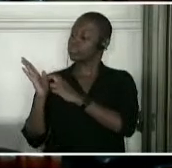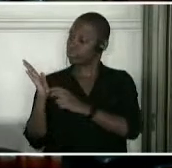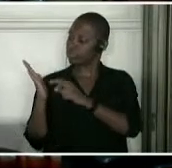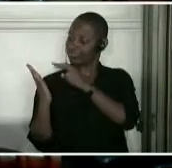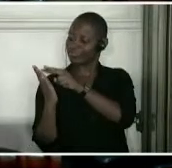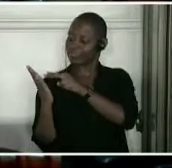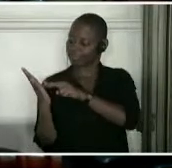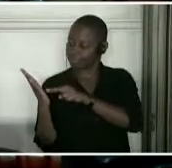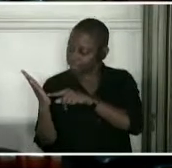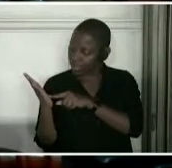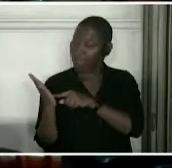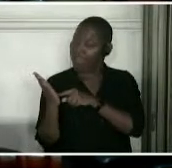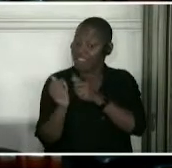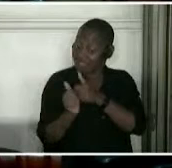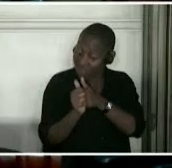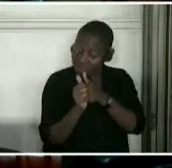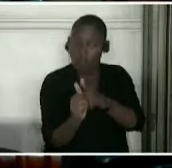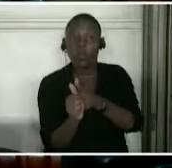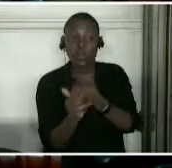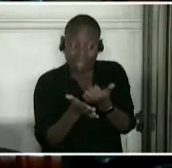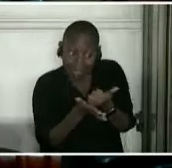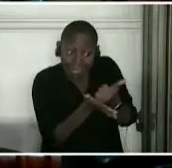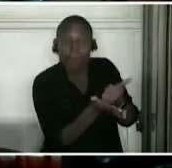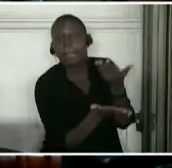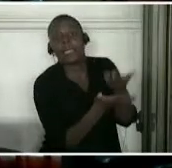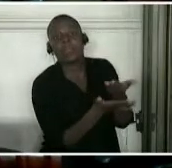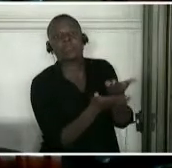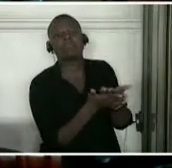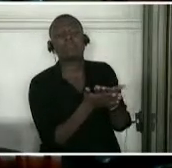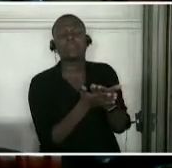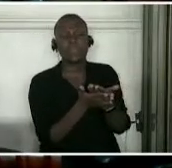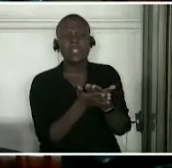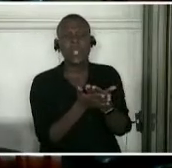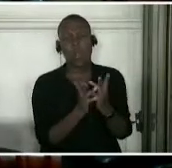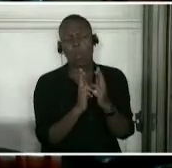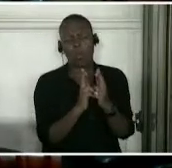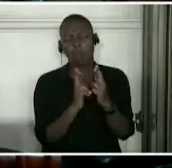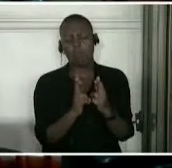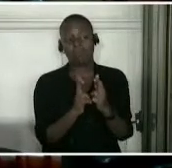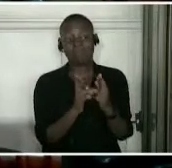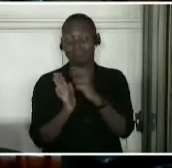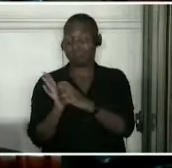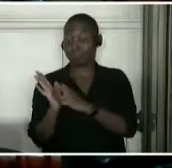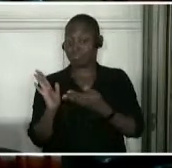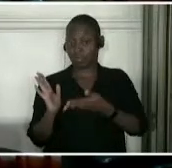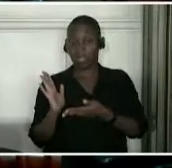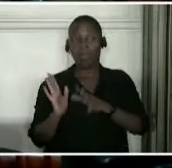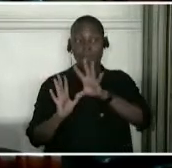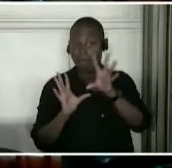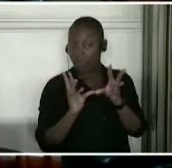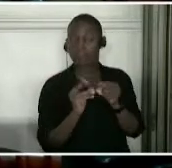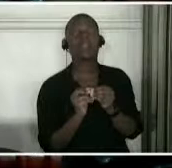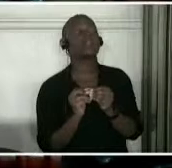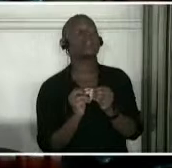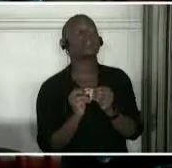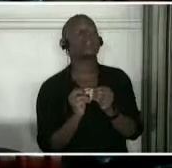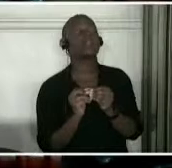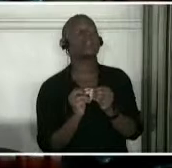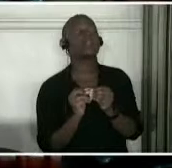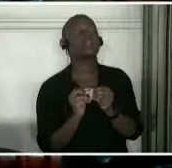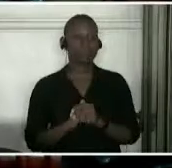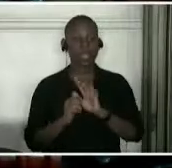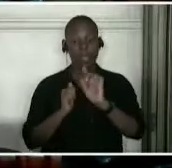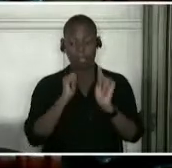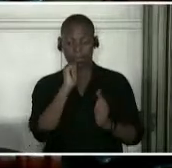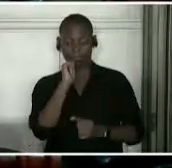and assist them. We trust that this is in order. Lastly, members who